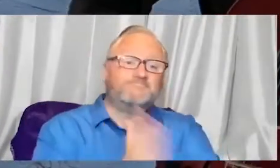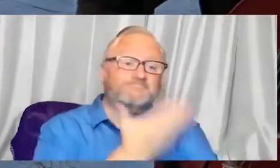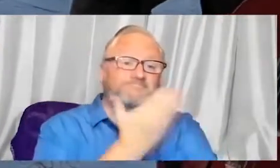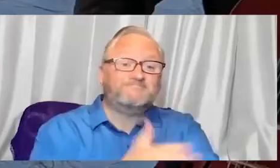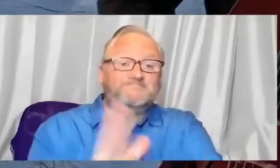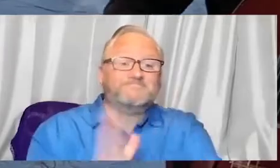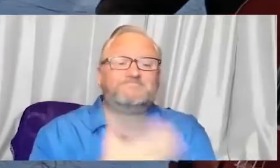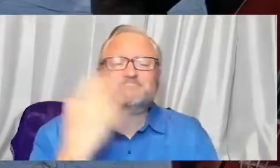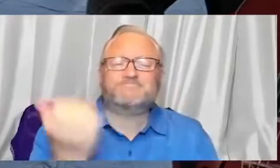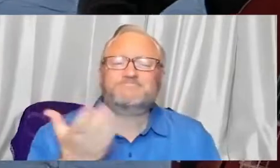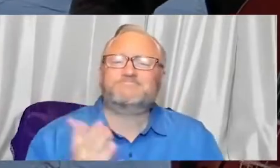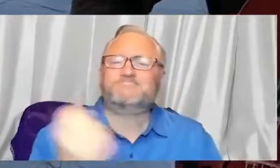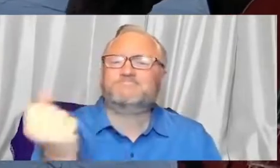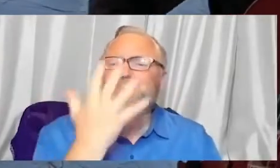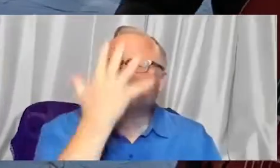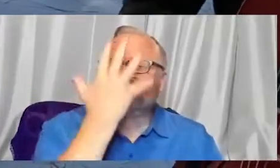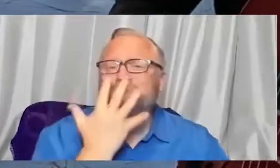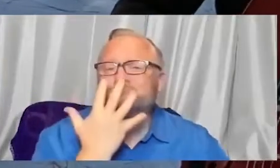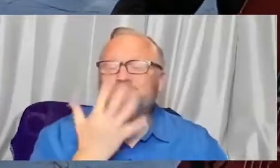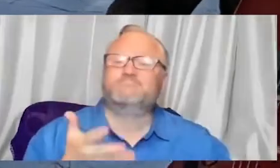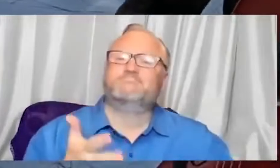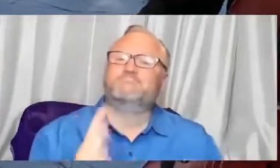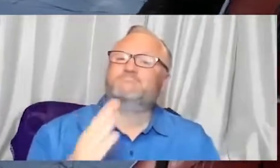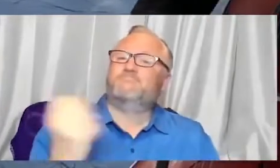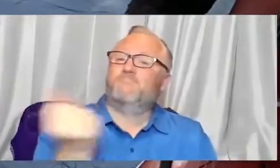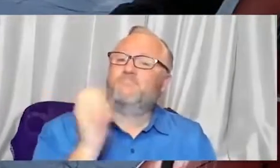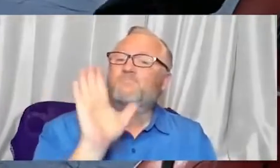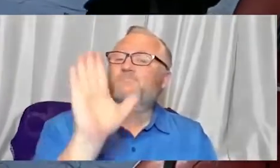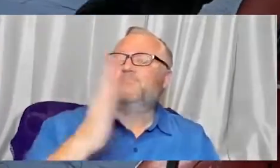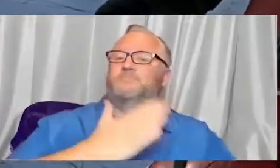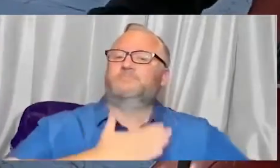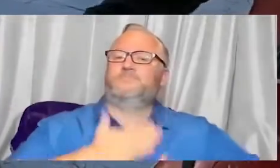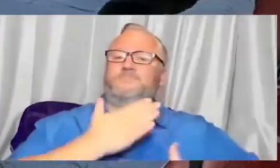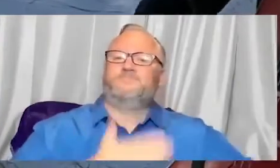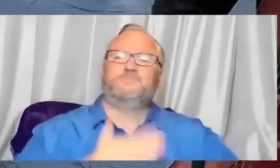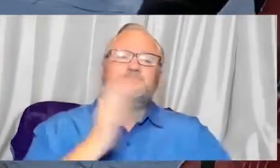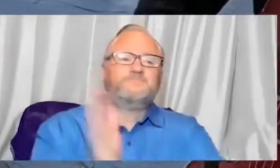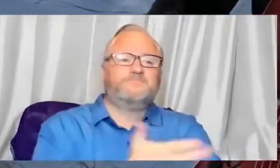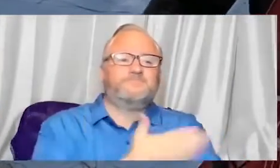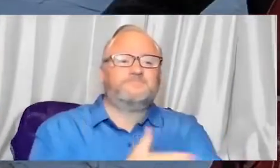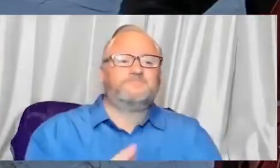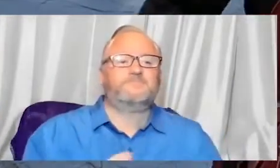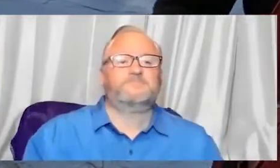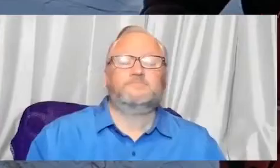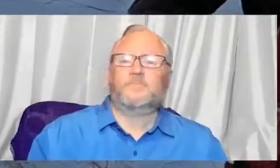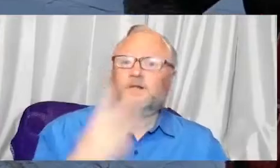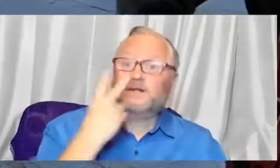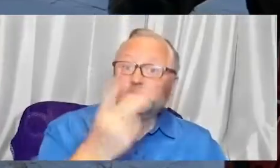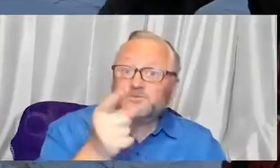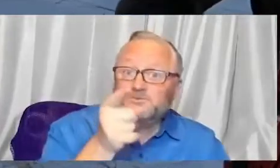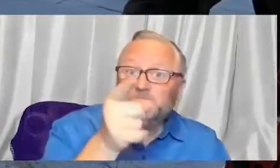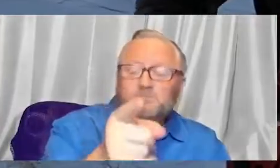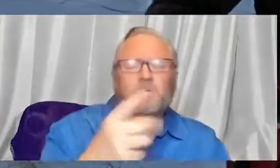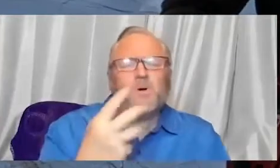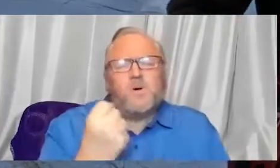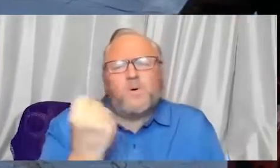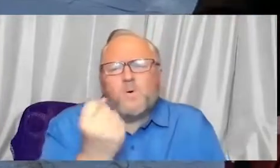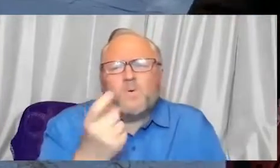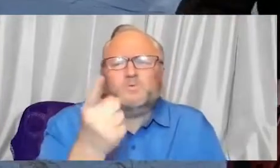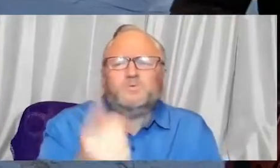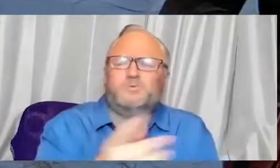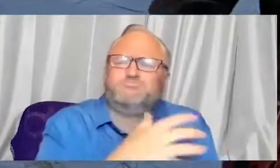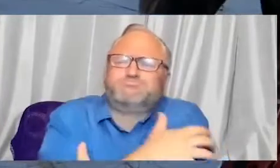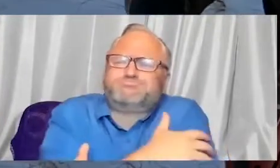song. Whoa, whoa, let me hold your sorrow. Whoa, whoa, let me hold your joyful song. I see you hold you